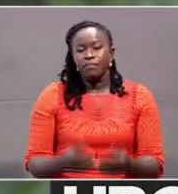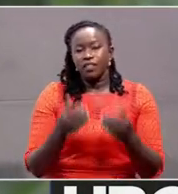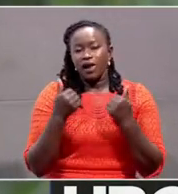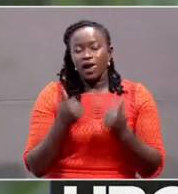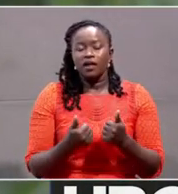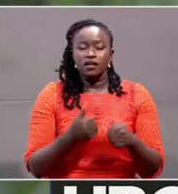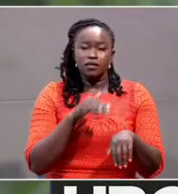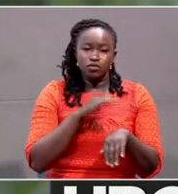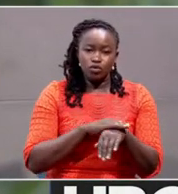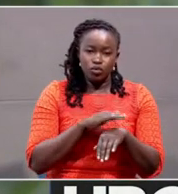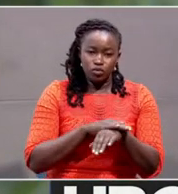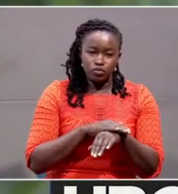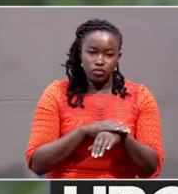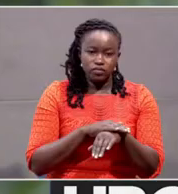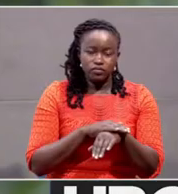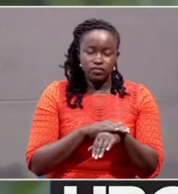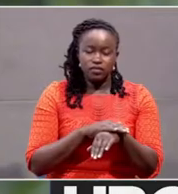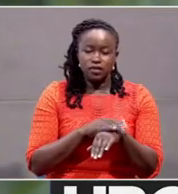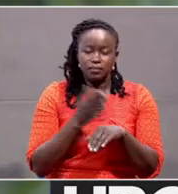mukono.